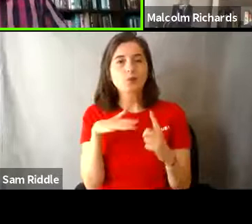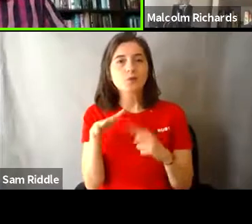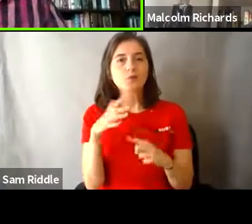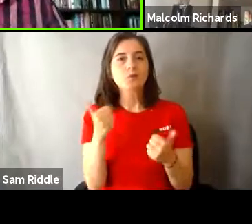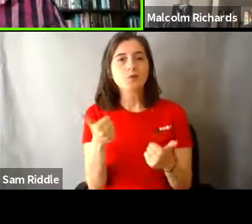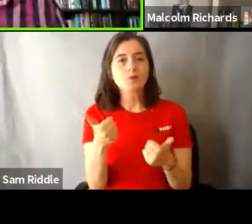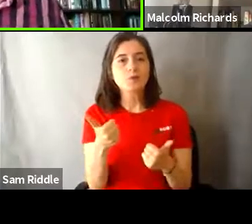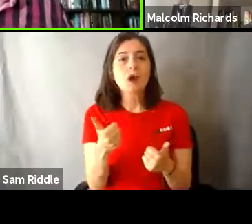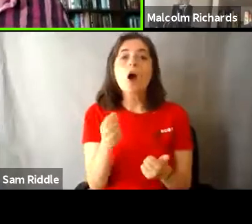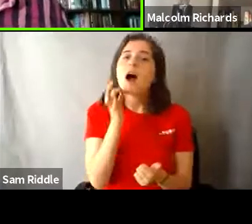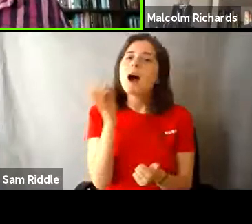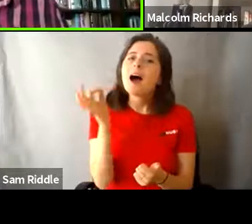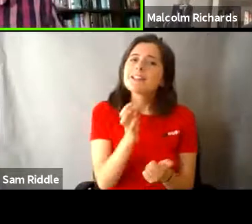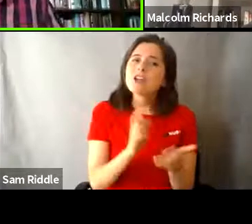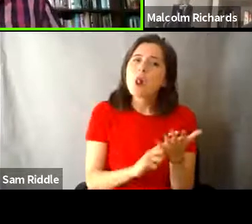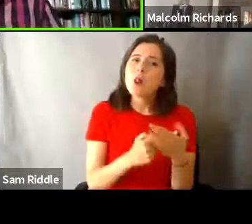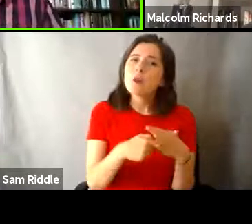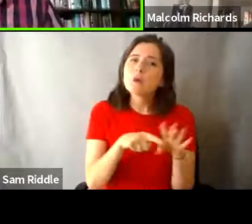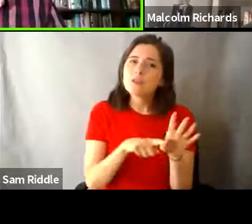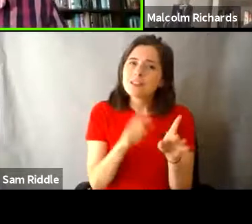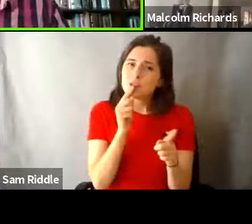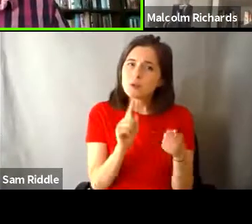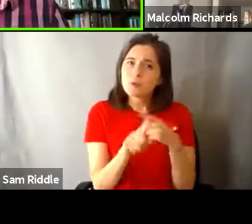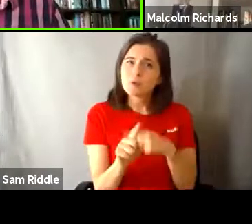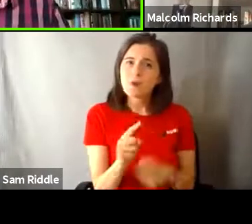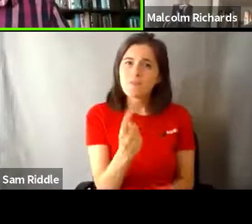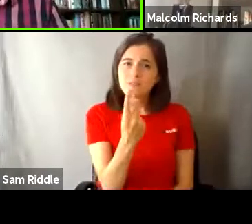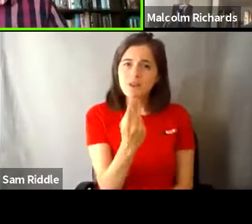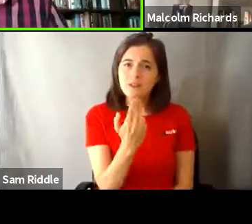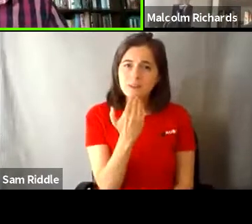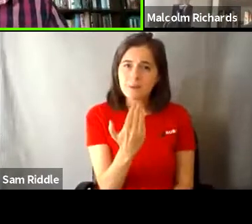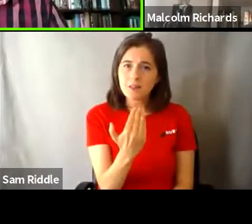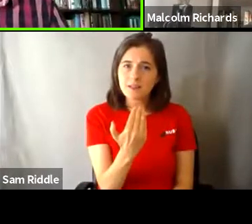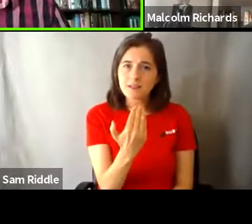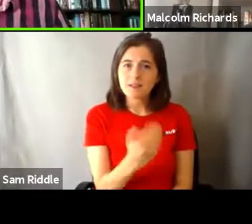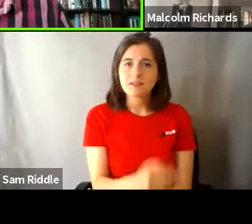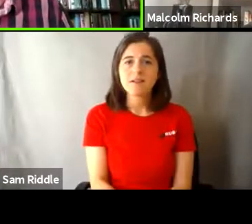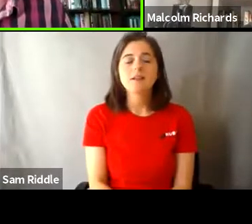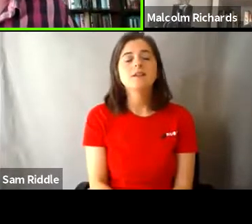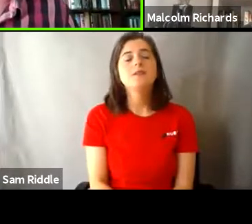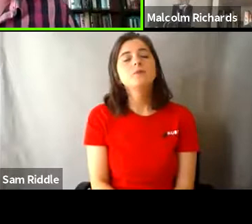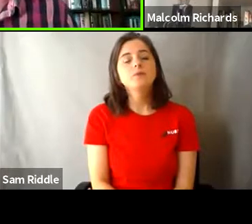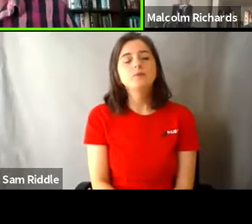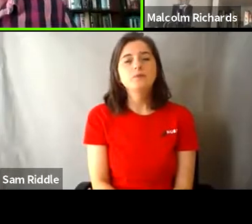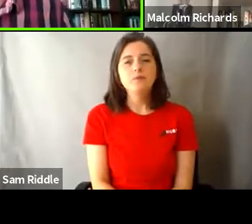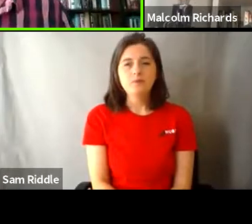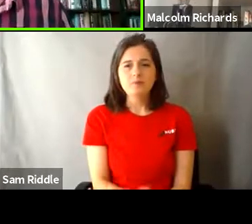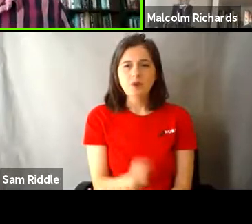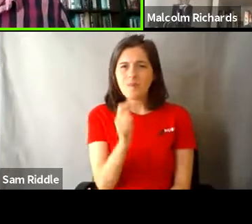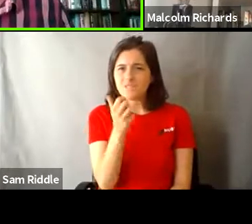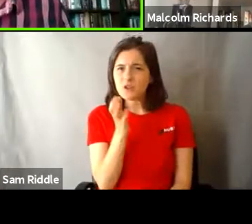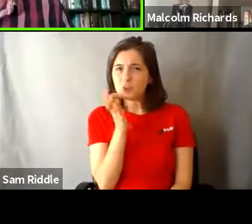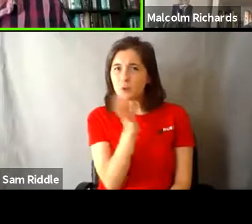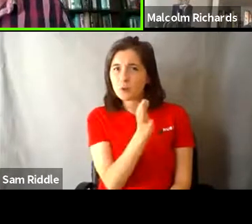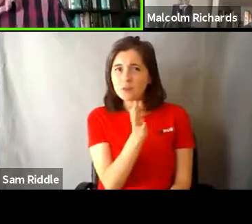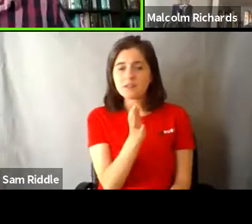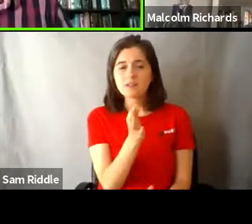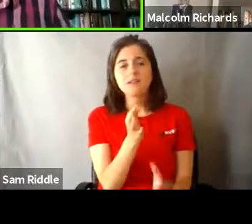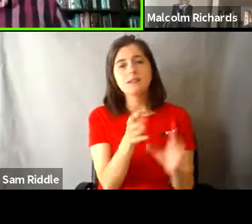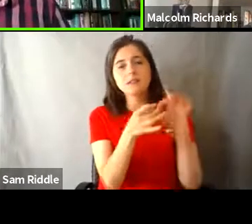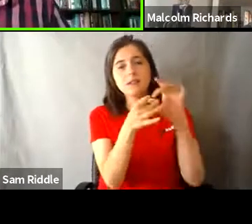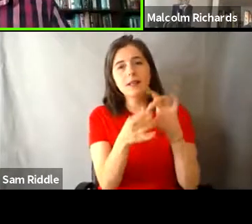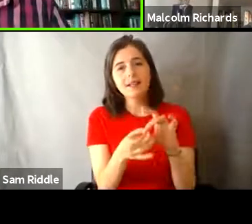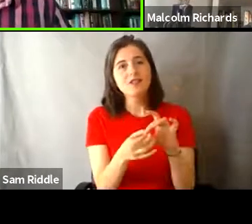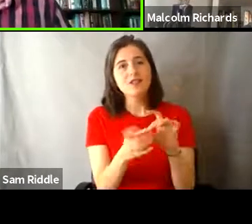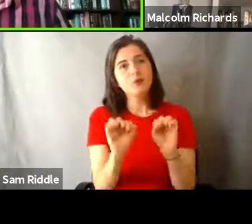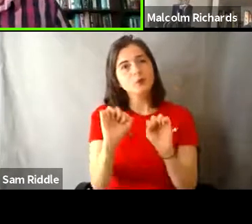you to come in first on the next set of questions. We've got a couple of questions here, again, relating to what you talked